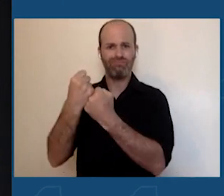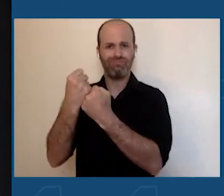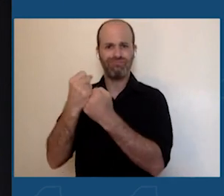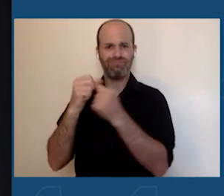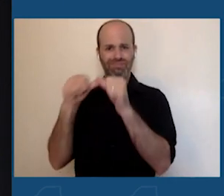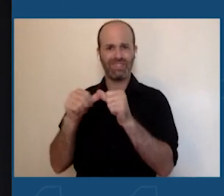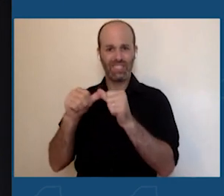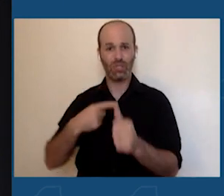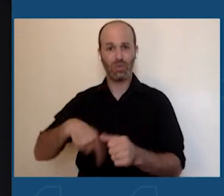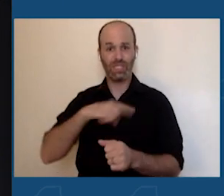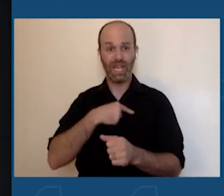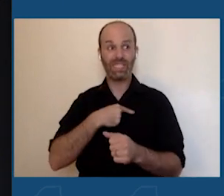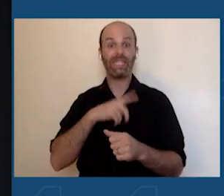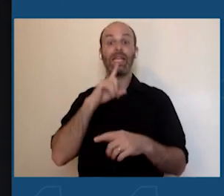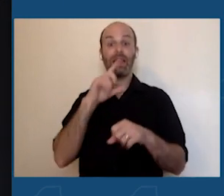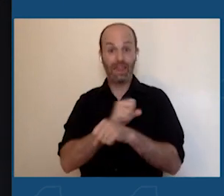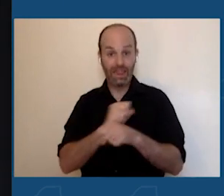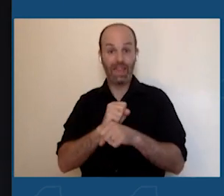feet, literally.